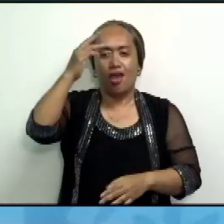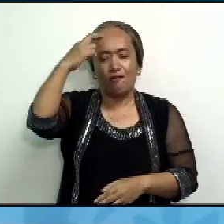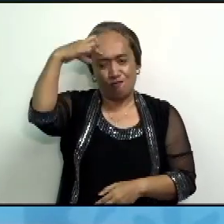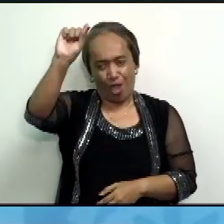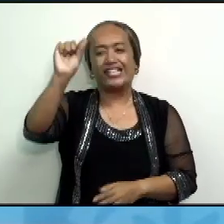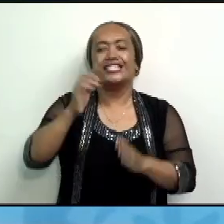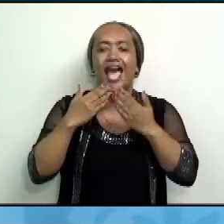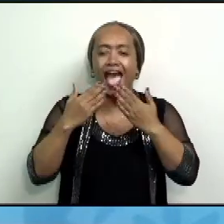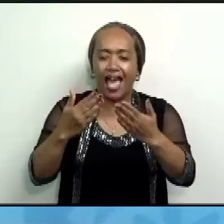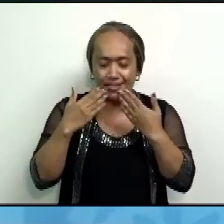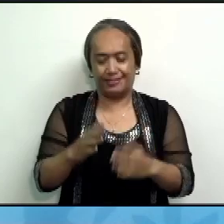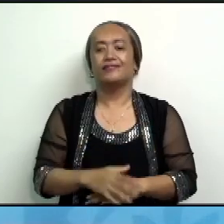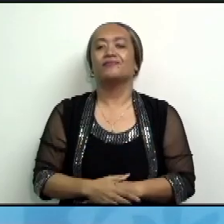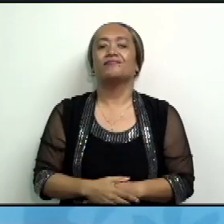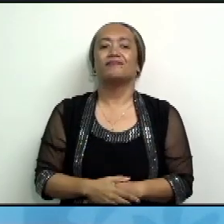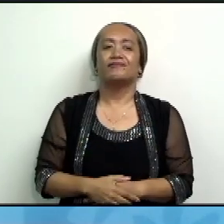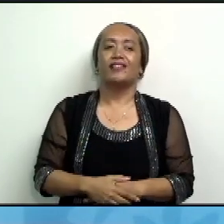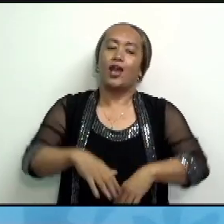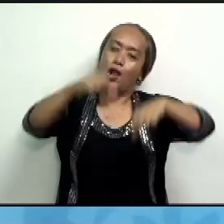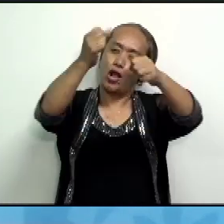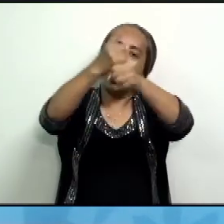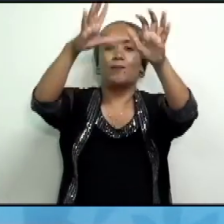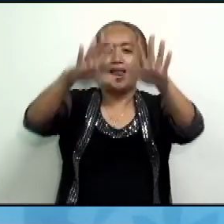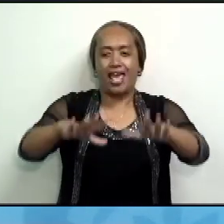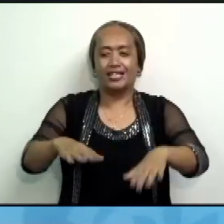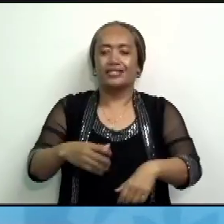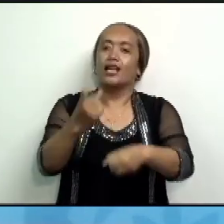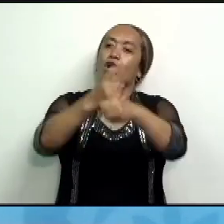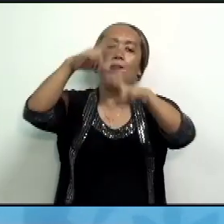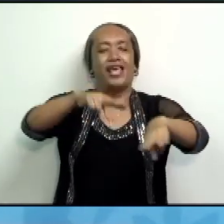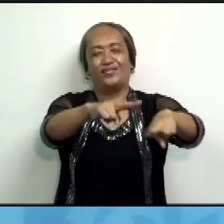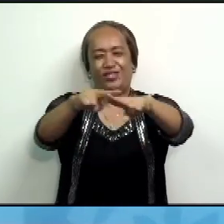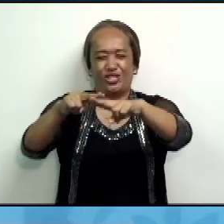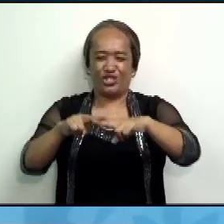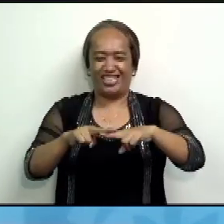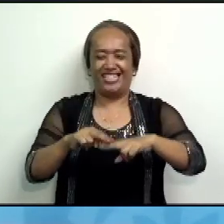May God bless you all, and may God bless our beloved Fiji.